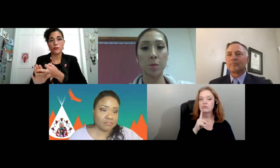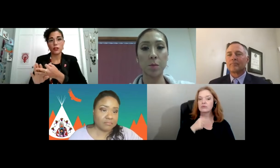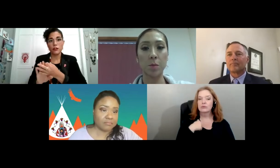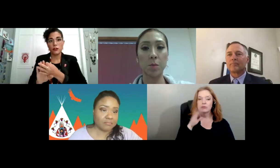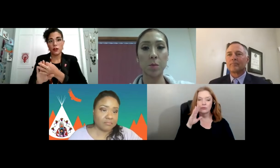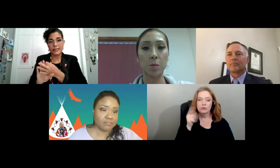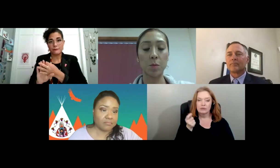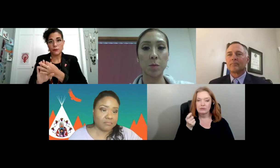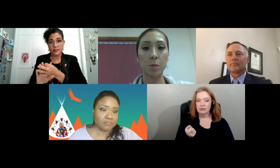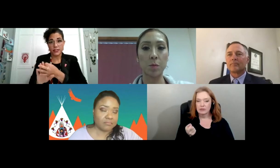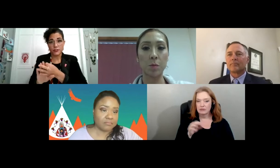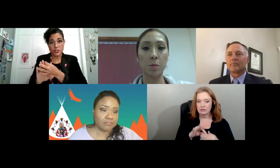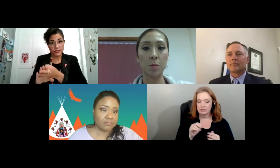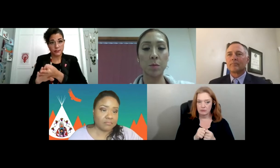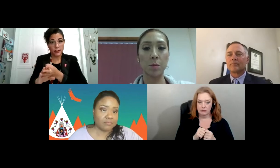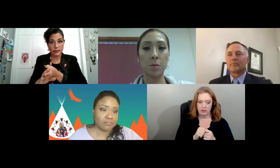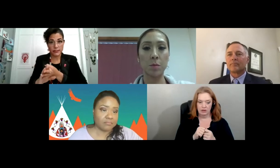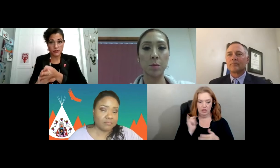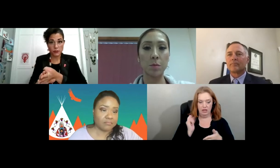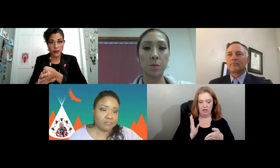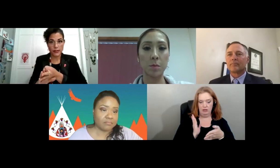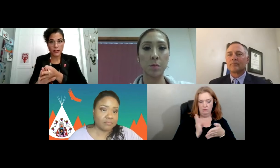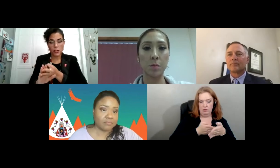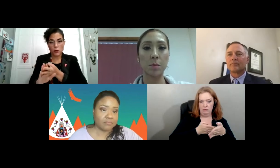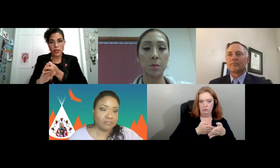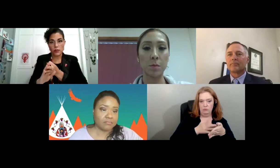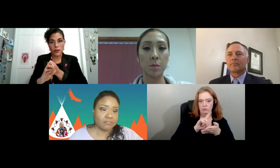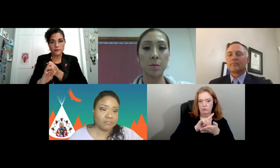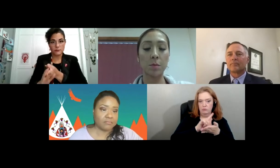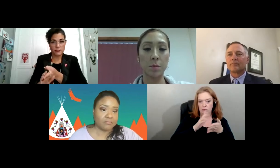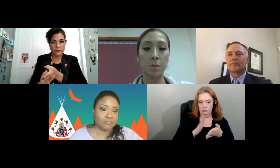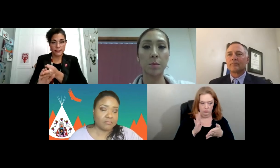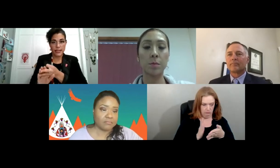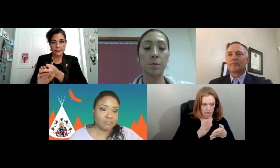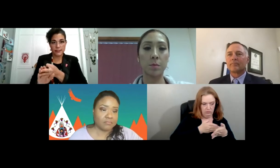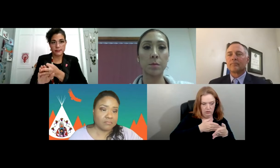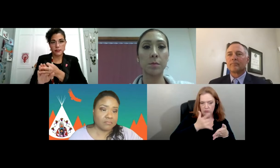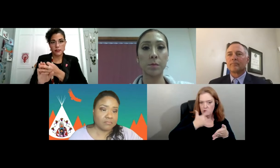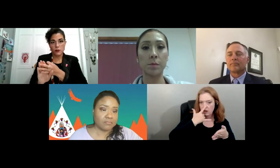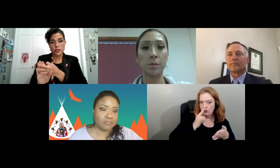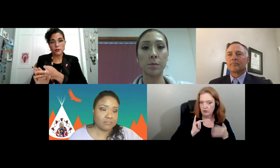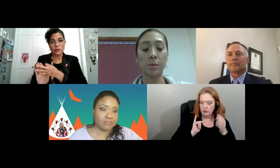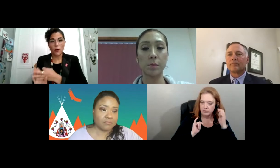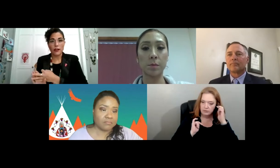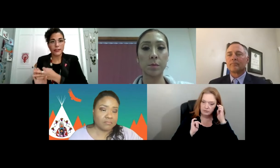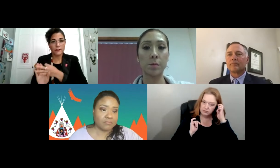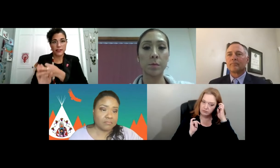of prosecution. Chantelle talked about this too, right? When we have domestic violence cases,